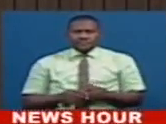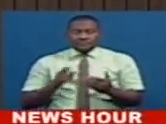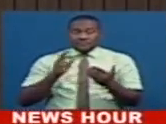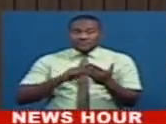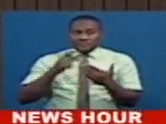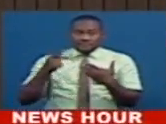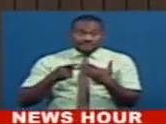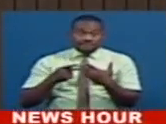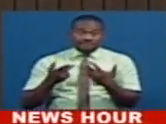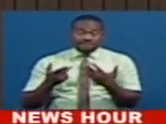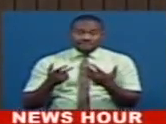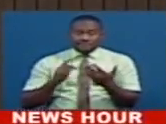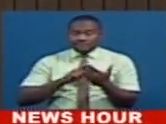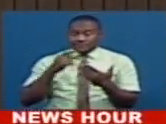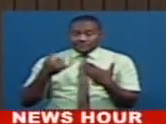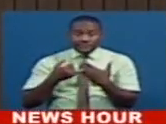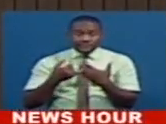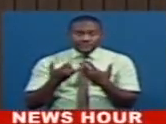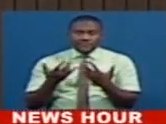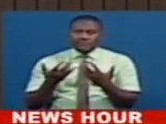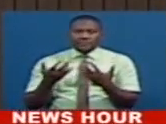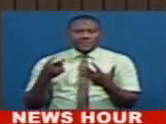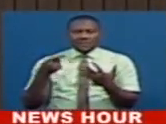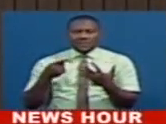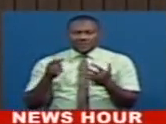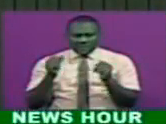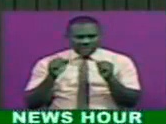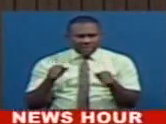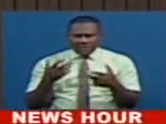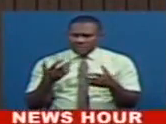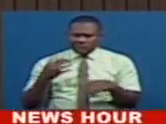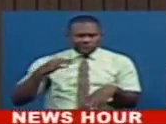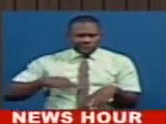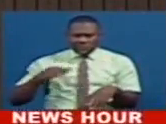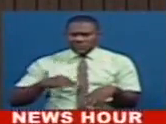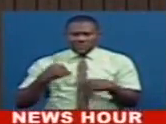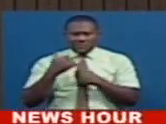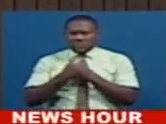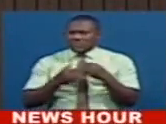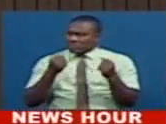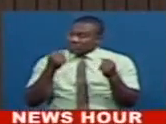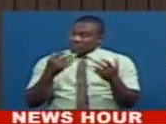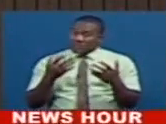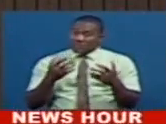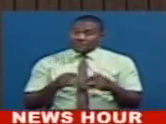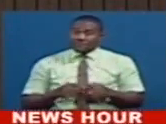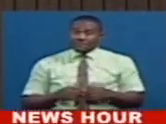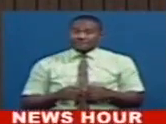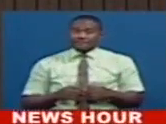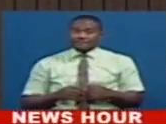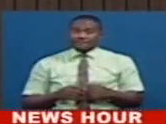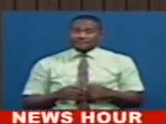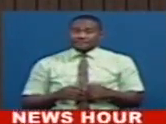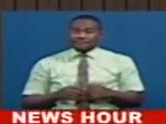this project has the potential to generate immense benefits for the country in seeking to fulfill the